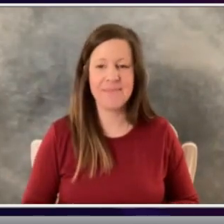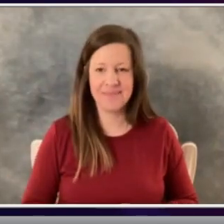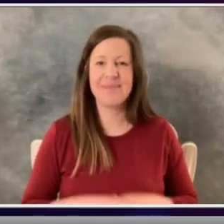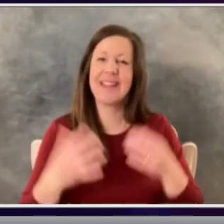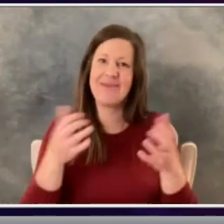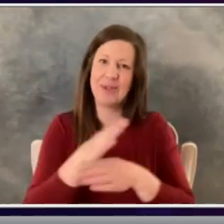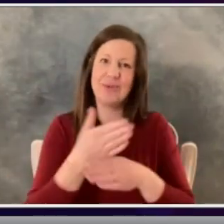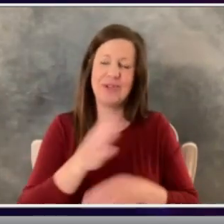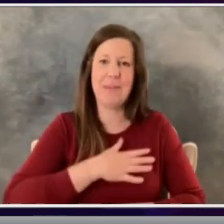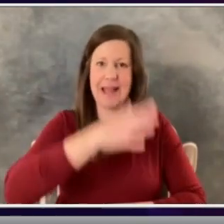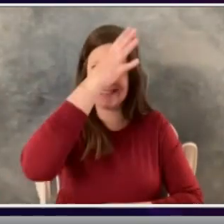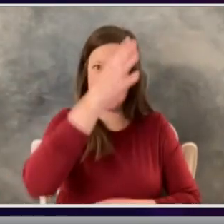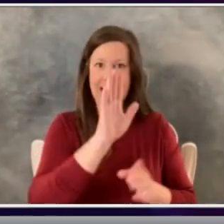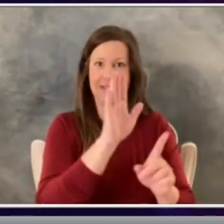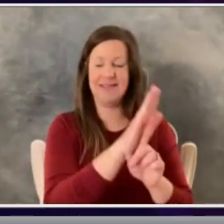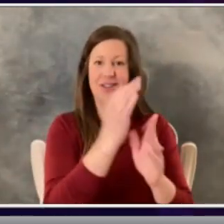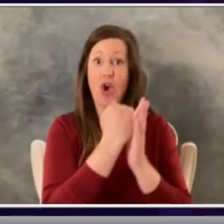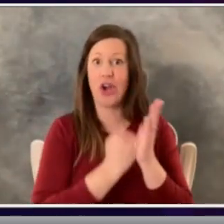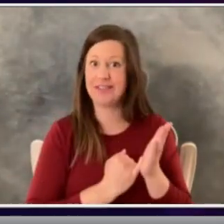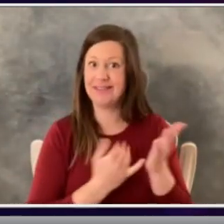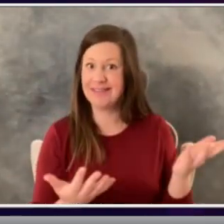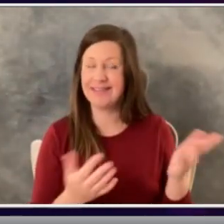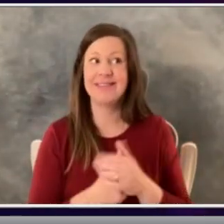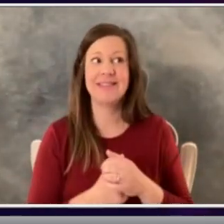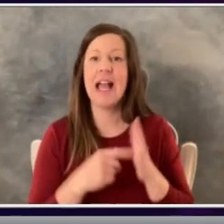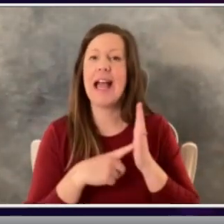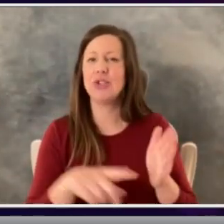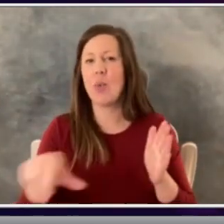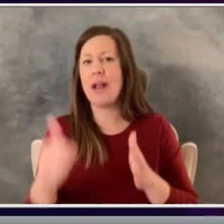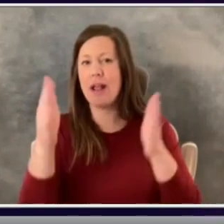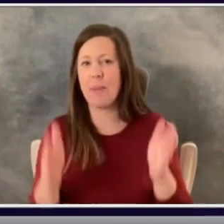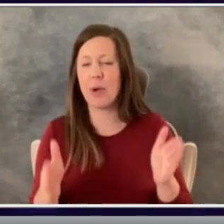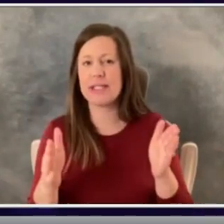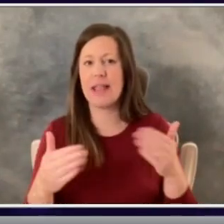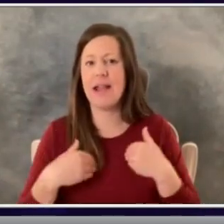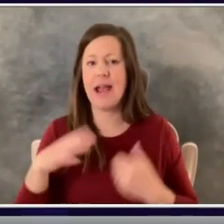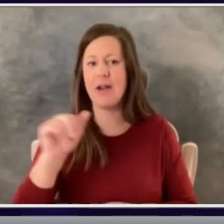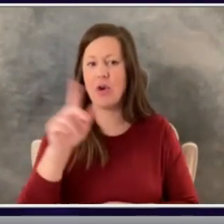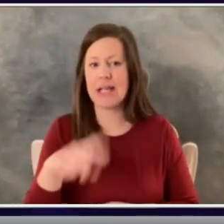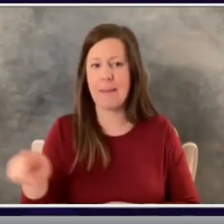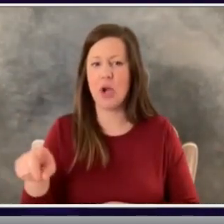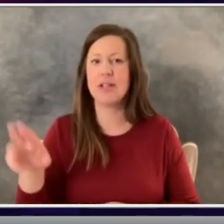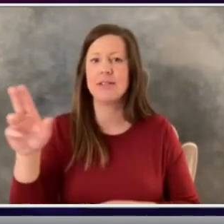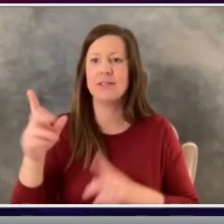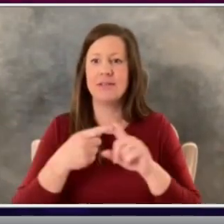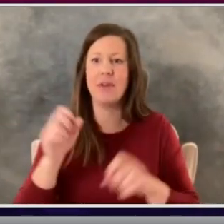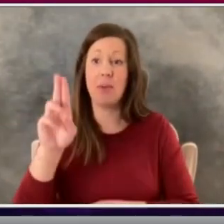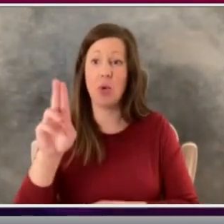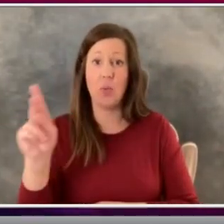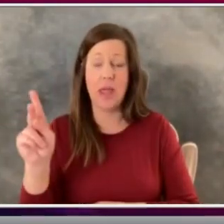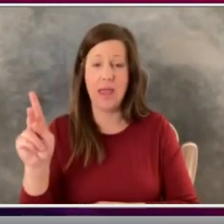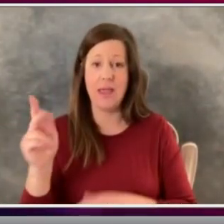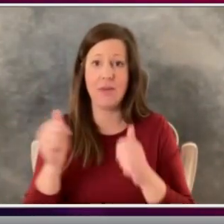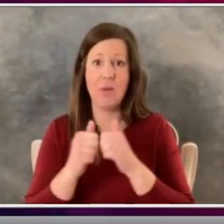artwork. I shared it with another person living with Alzheimer's from the UK on a conference call, and he said, get your